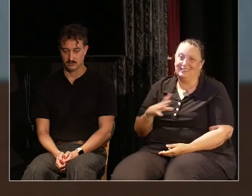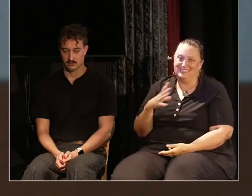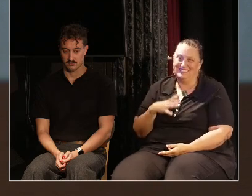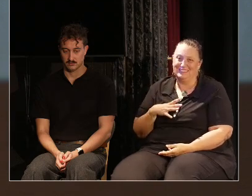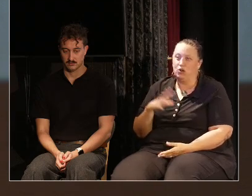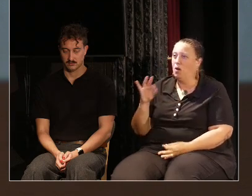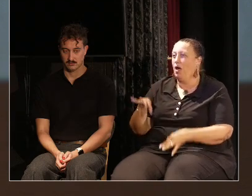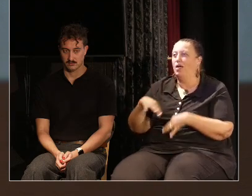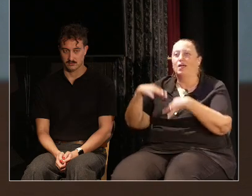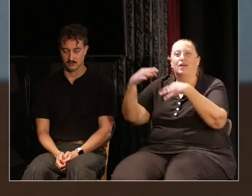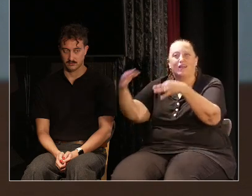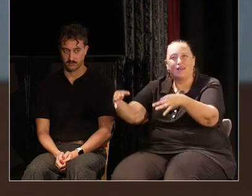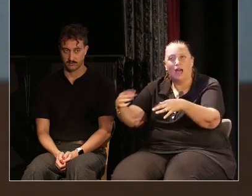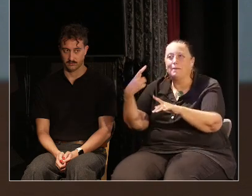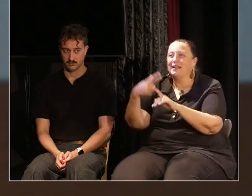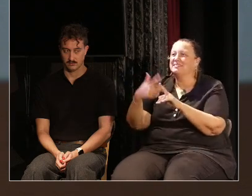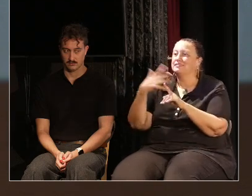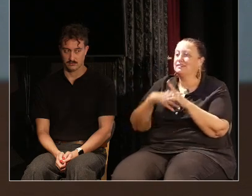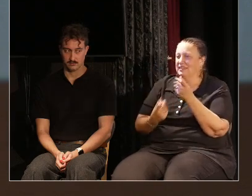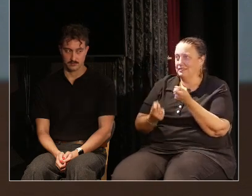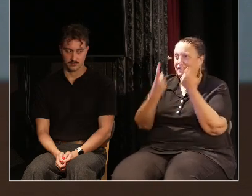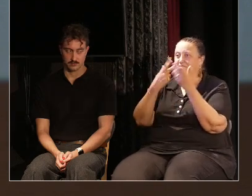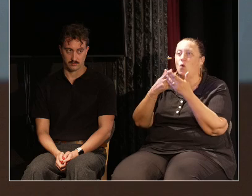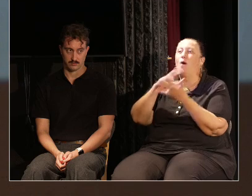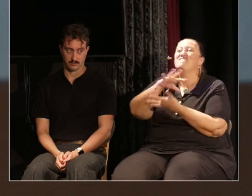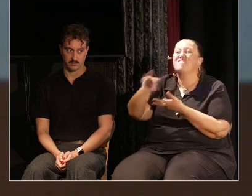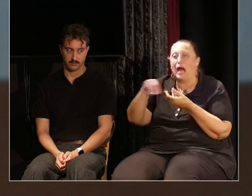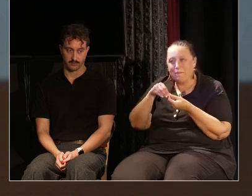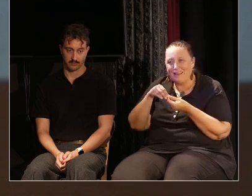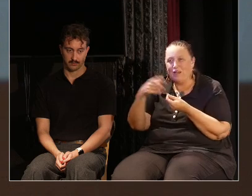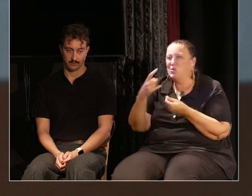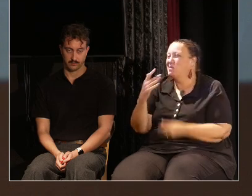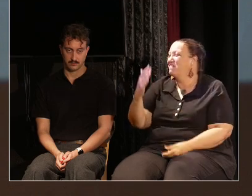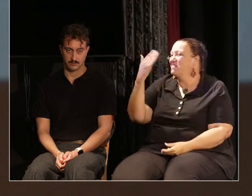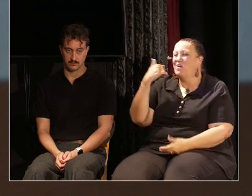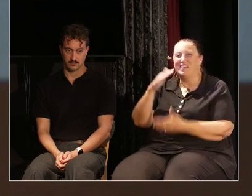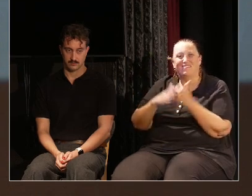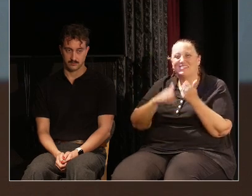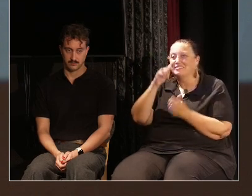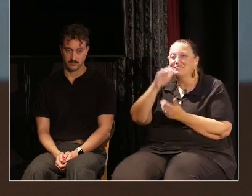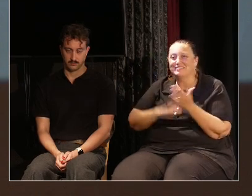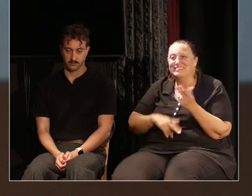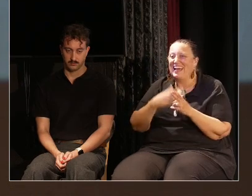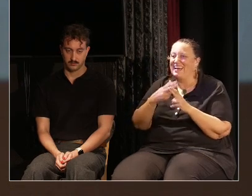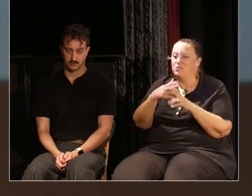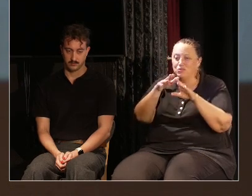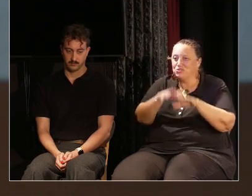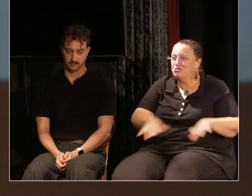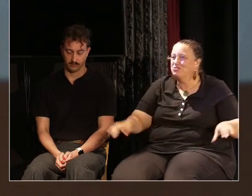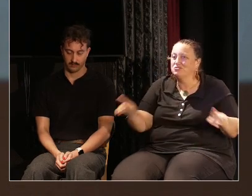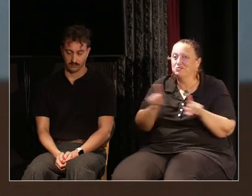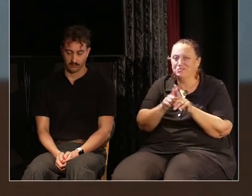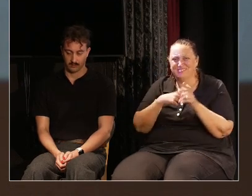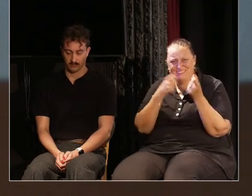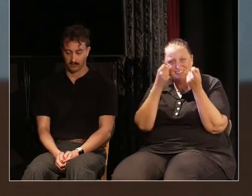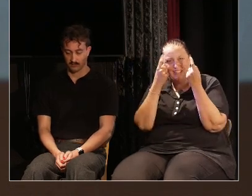and in a way that is understandable for families who may not have experienced this before, and for the children as well, so that they actually are more aware of what is happening and what is